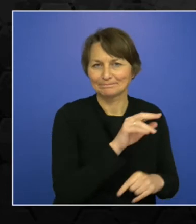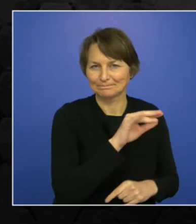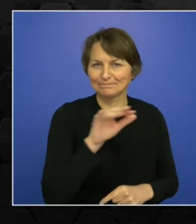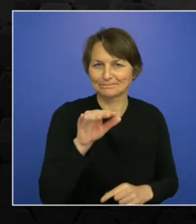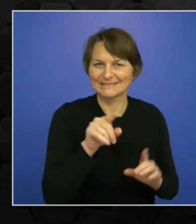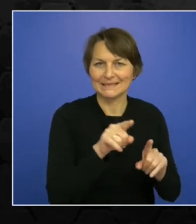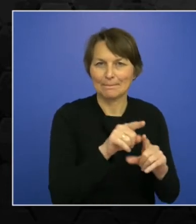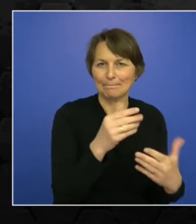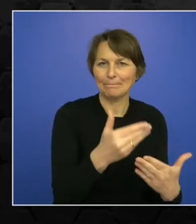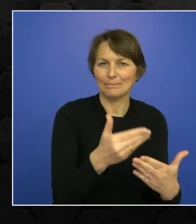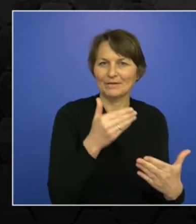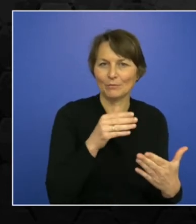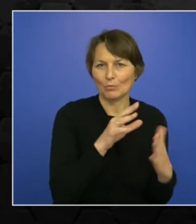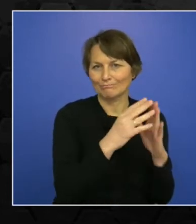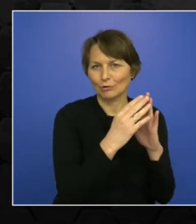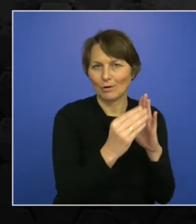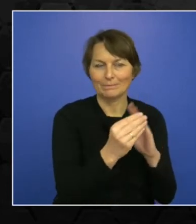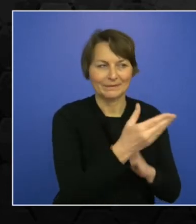However,